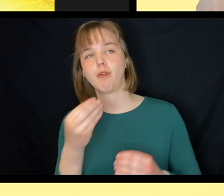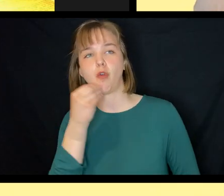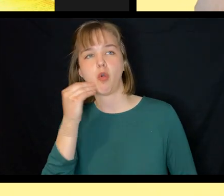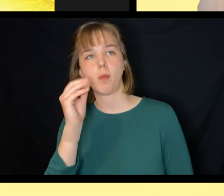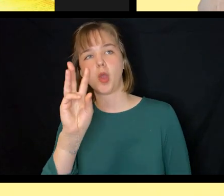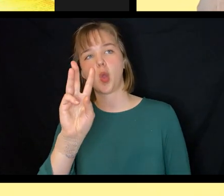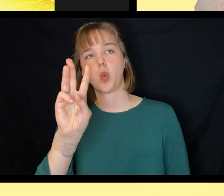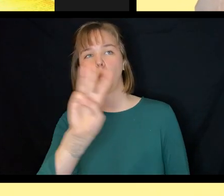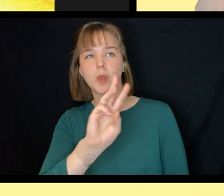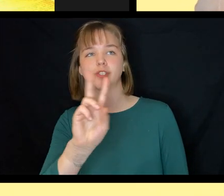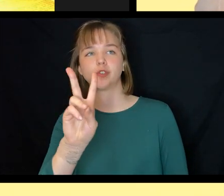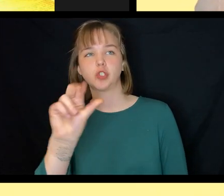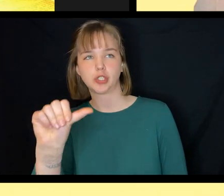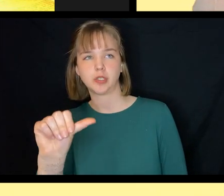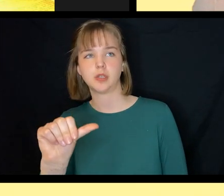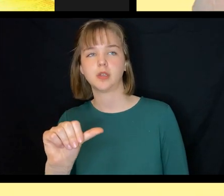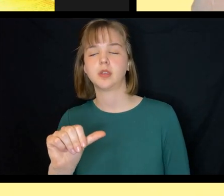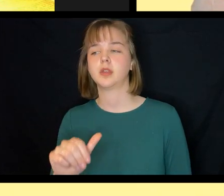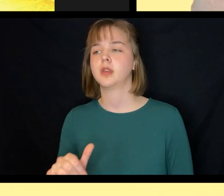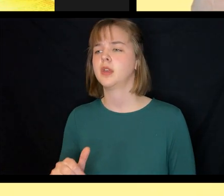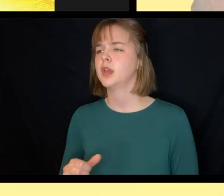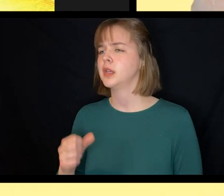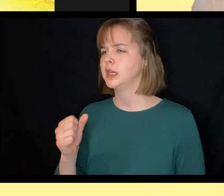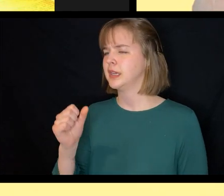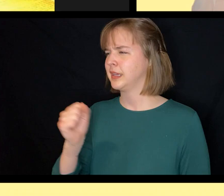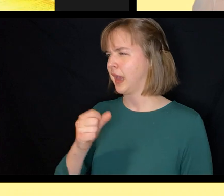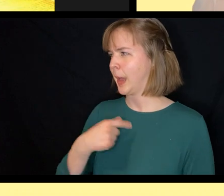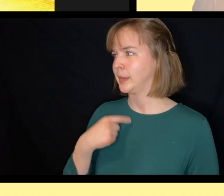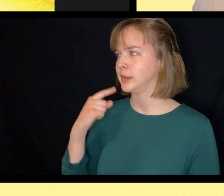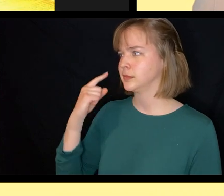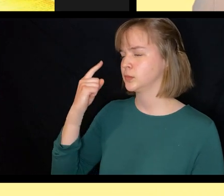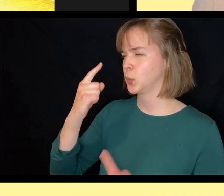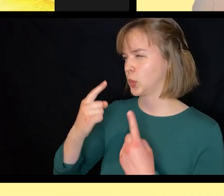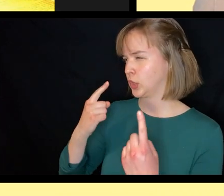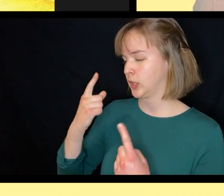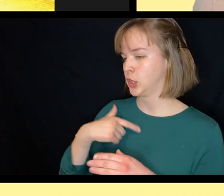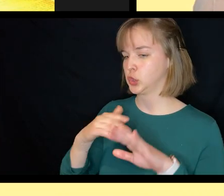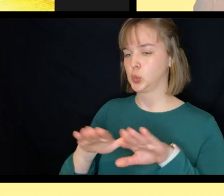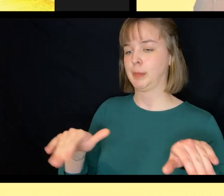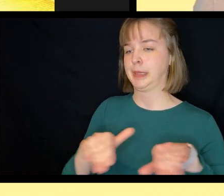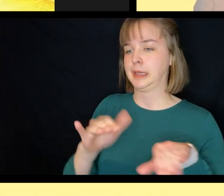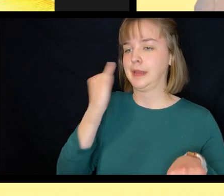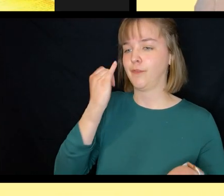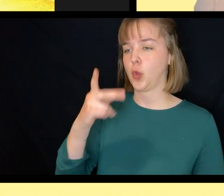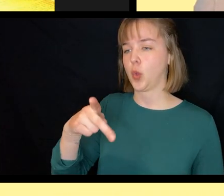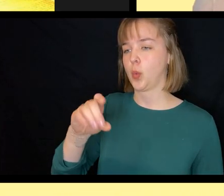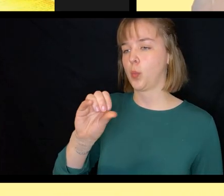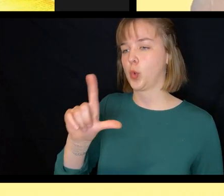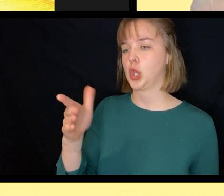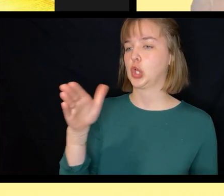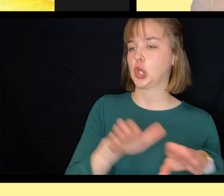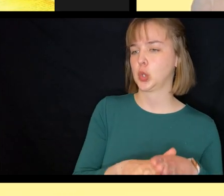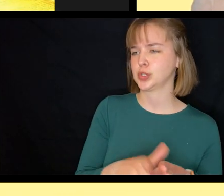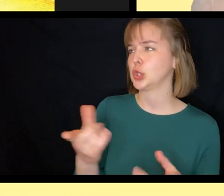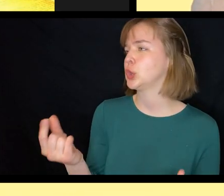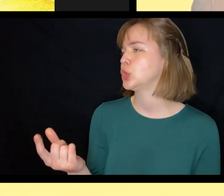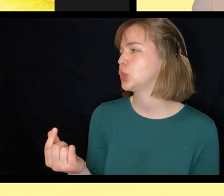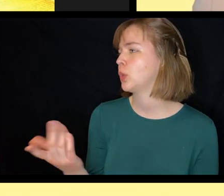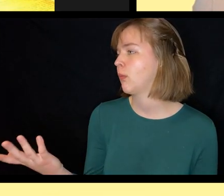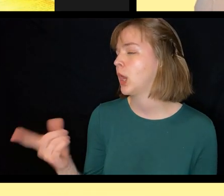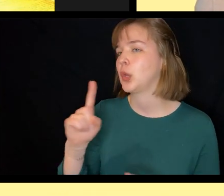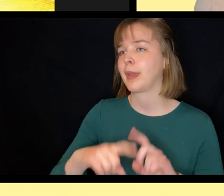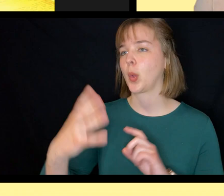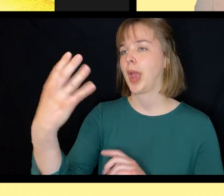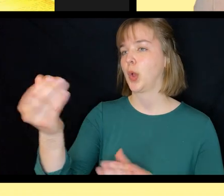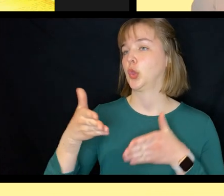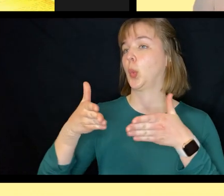Gotcha. Yeah, I was wondering, I asked another swimmer this the other day, like, how do you substitute swimming? Like, you can't swim